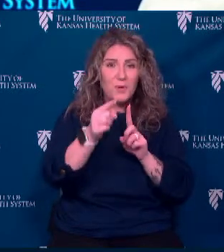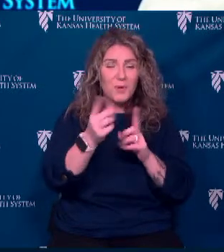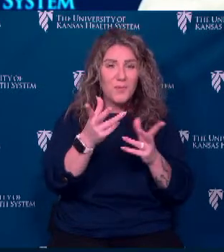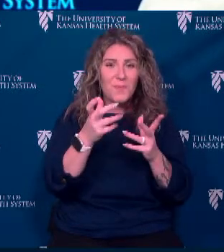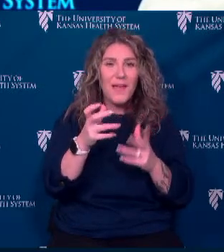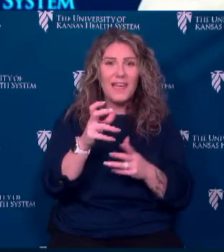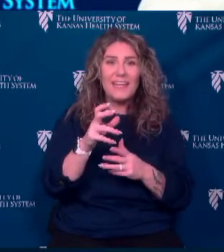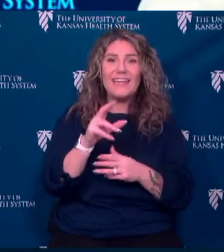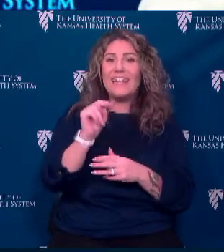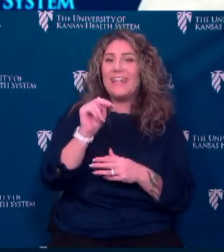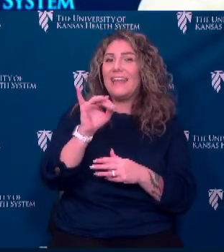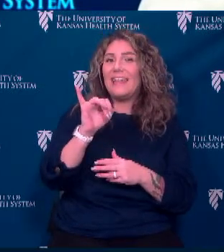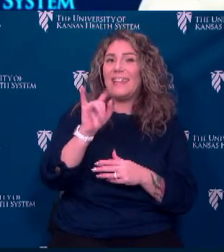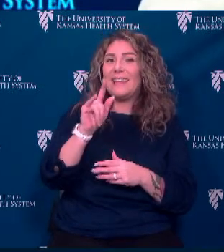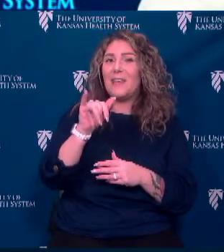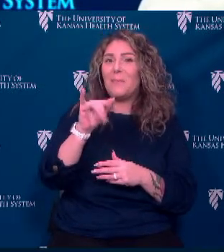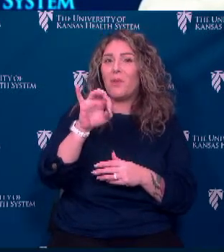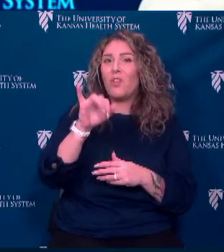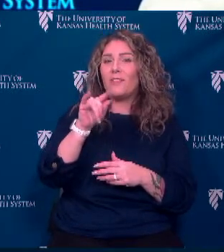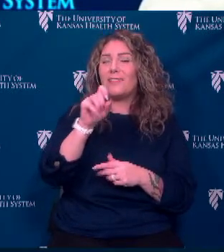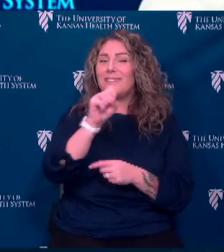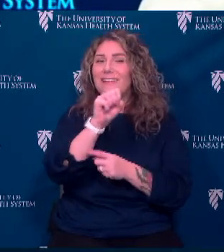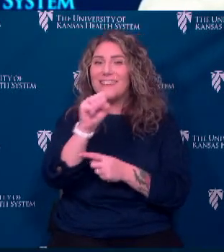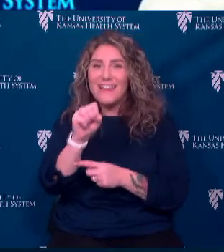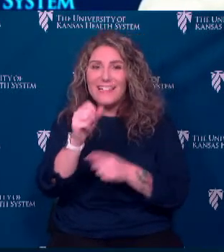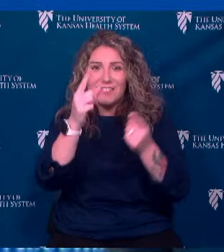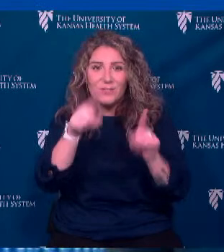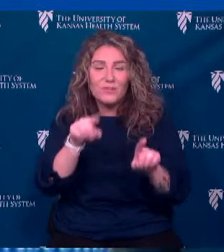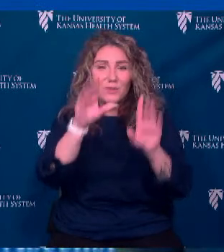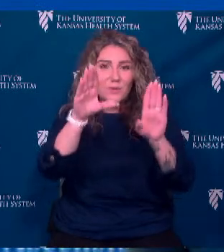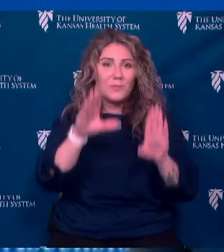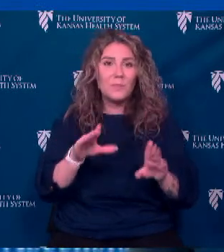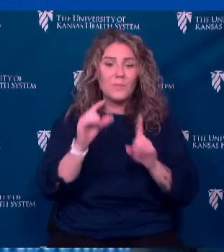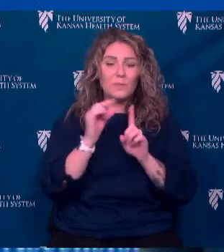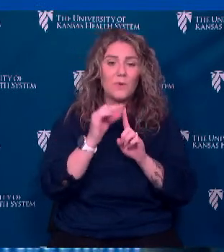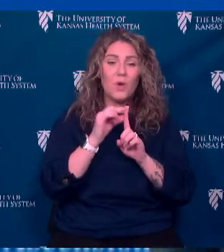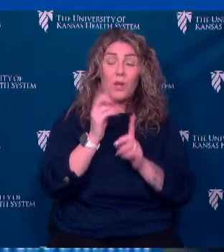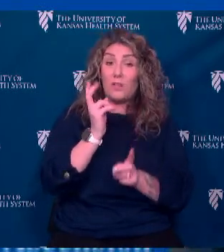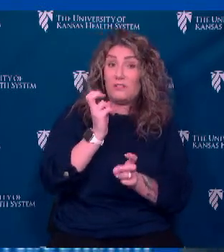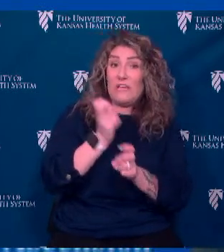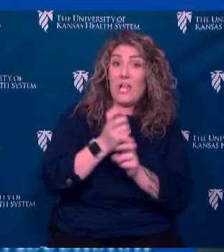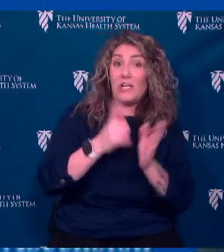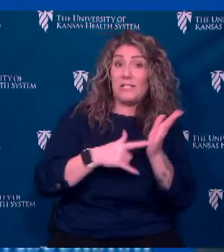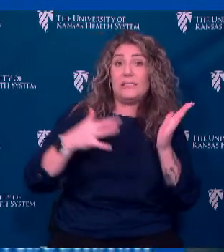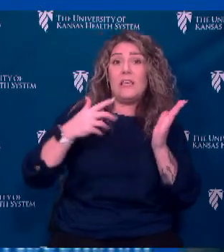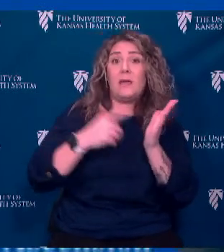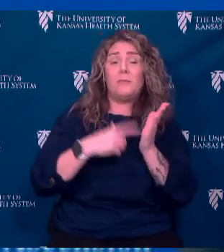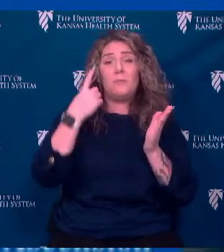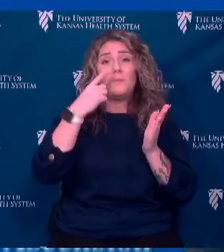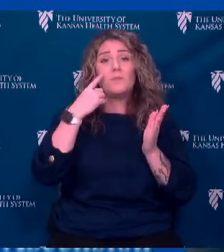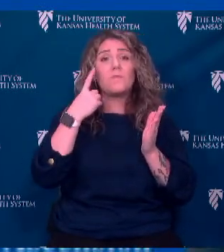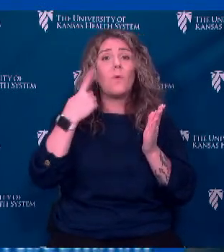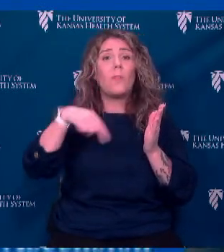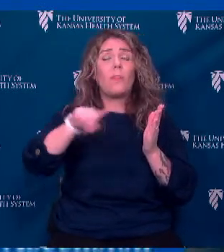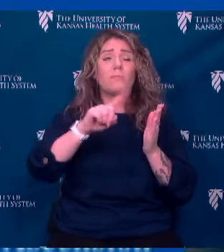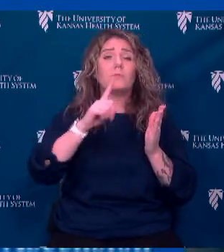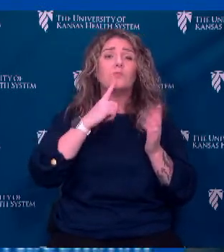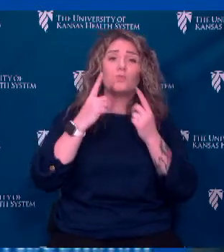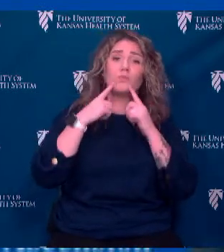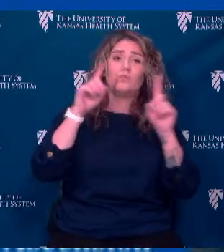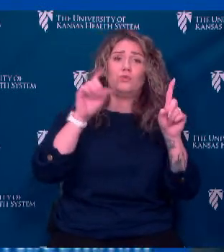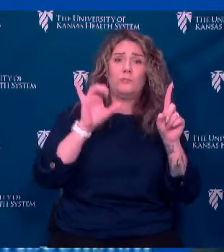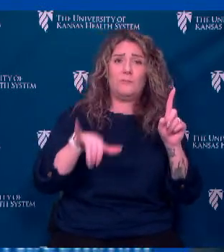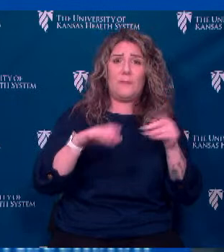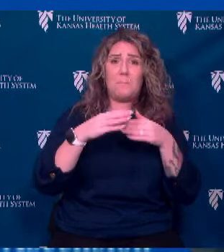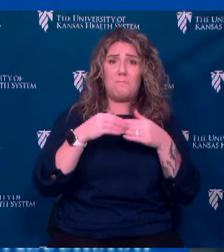nimbleness. And I agree. It's a great word, and it's hard sometimes for hospitals to be able to achieve that nimbleness.